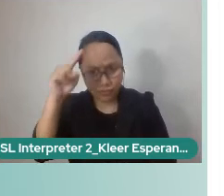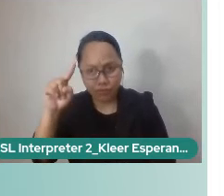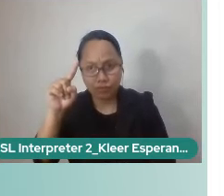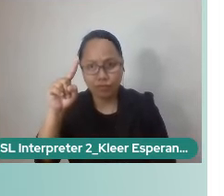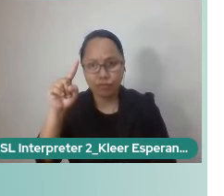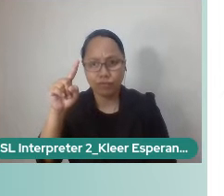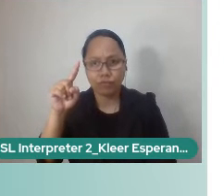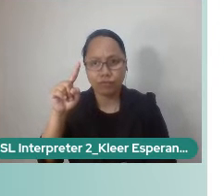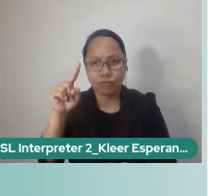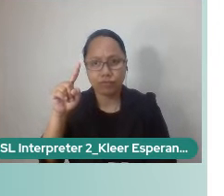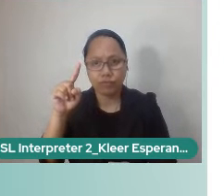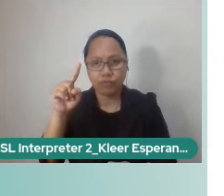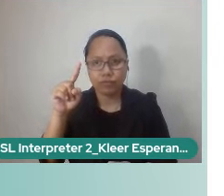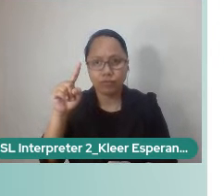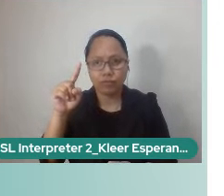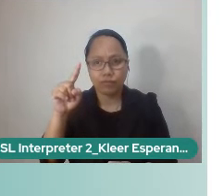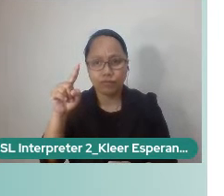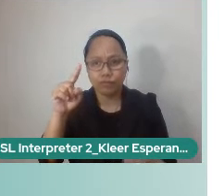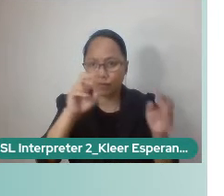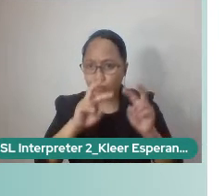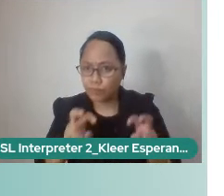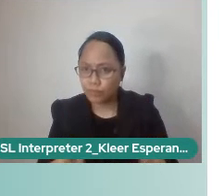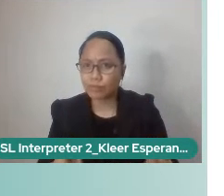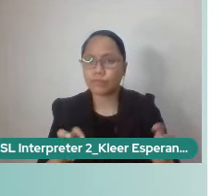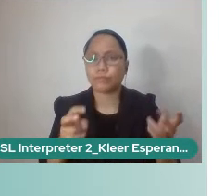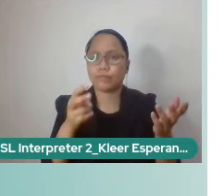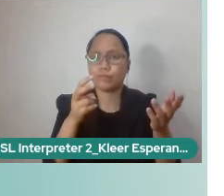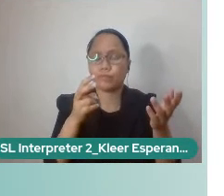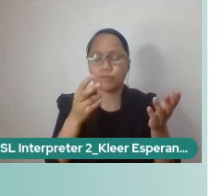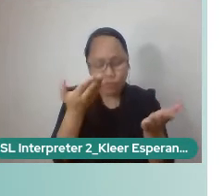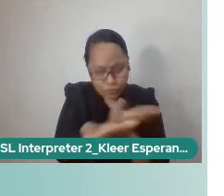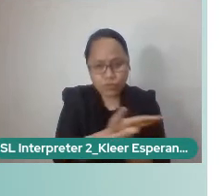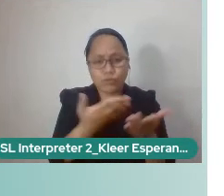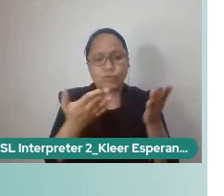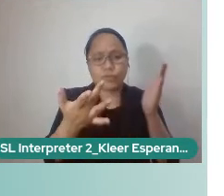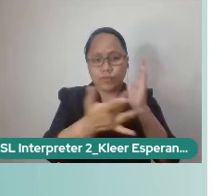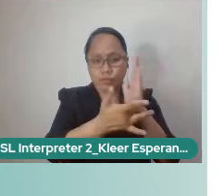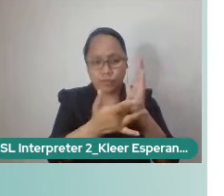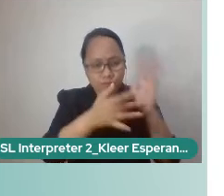So the target from this project is to screen